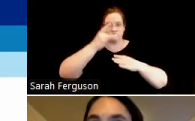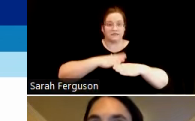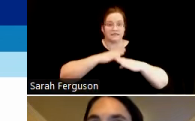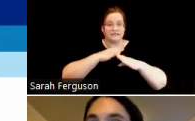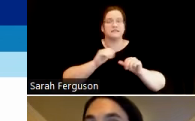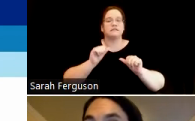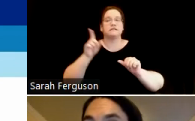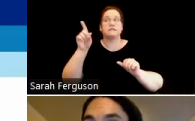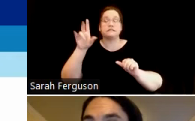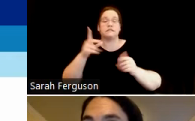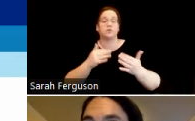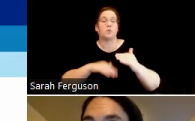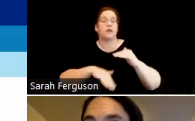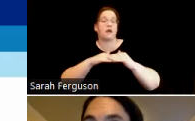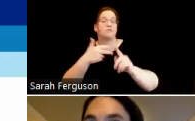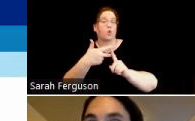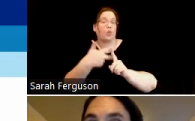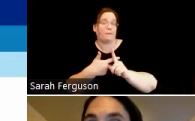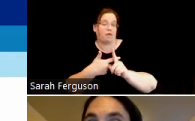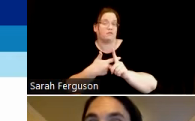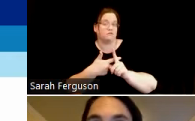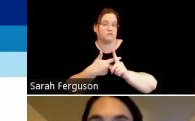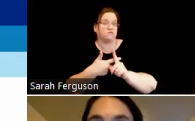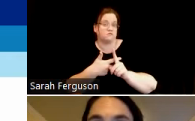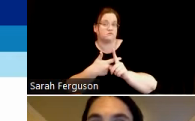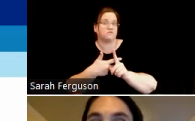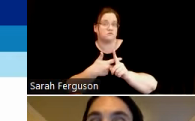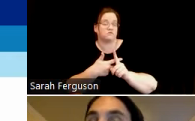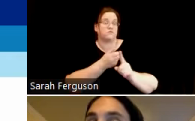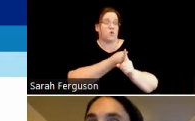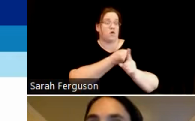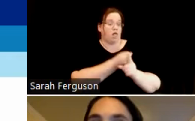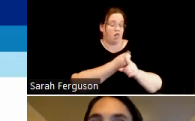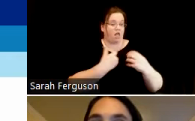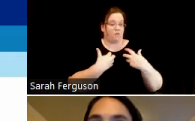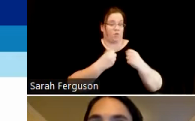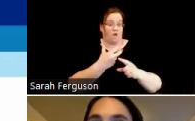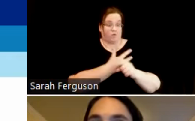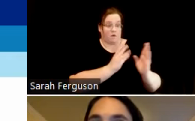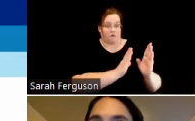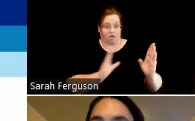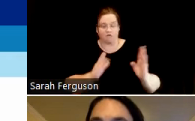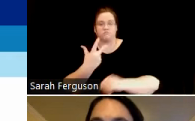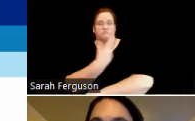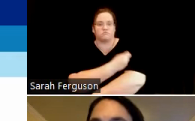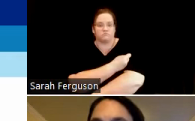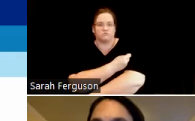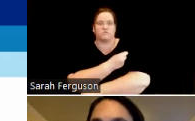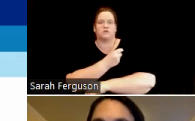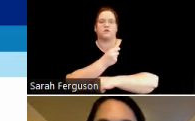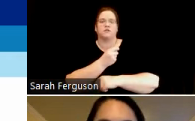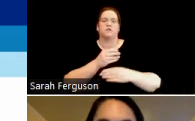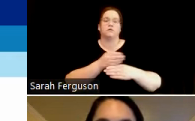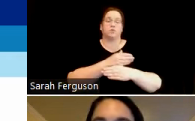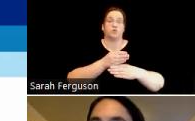can wait up to 3 months after infection before vaccination. The time between infection